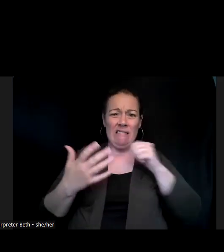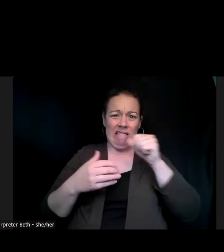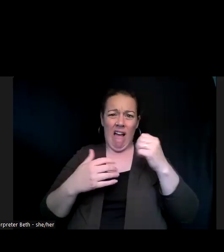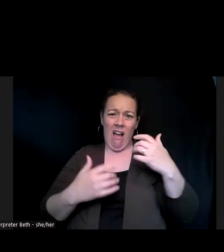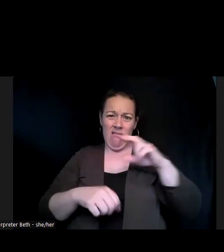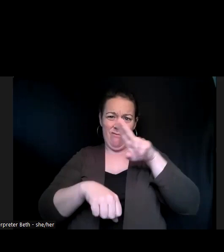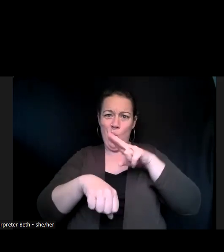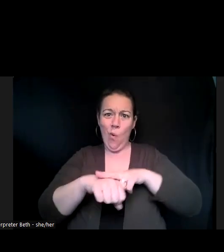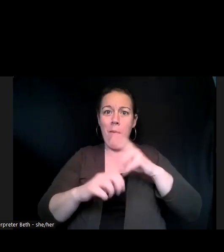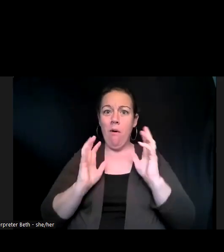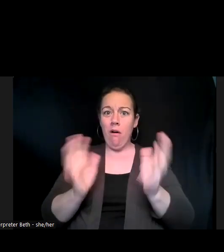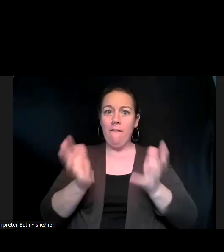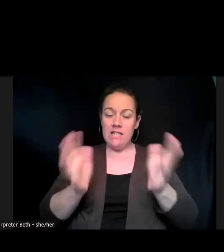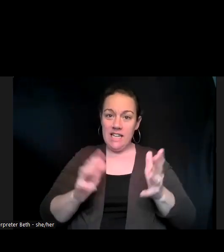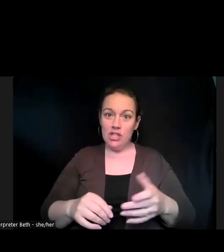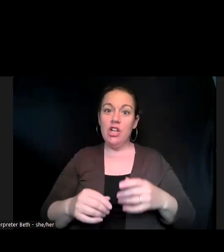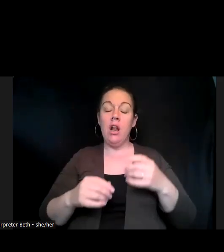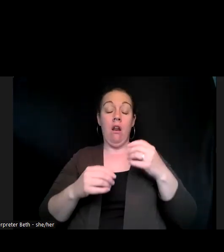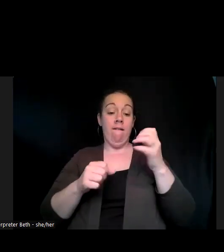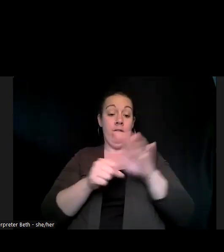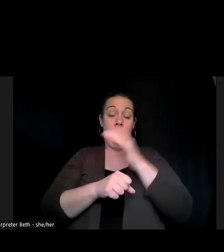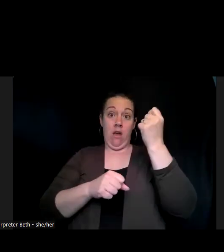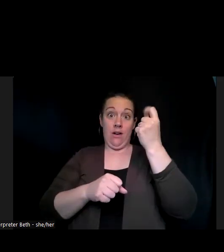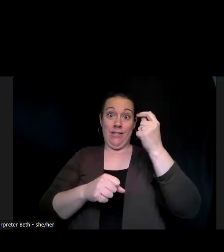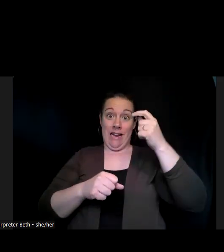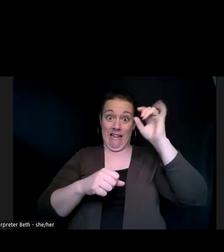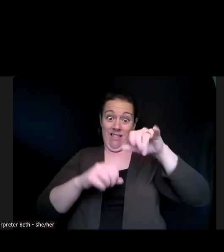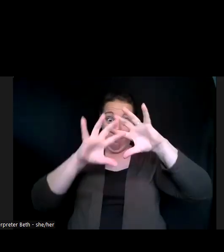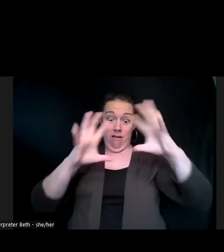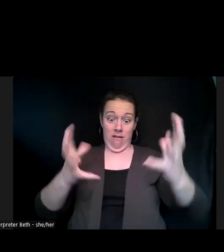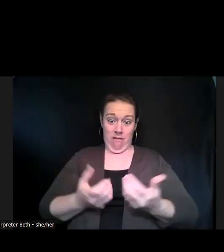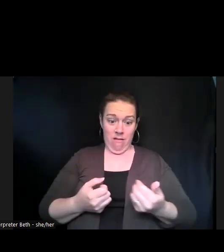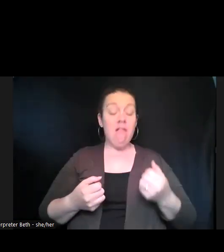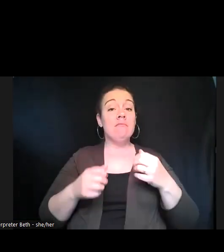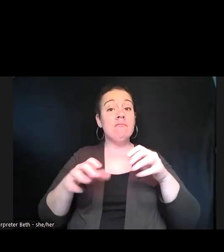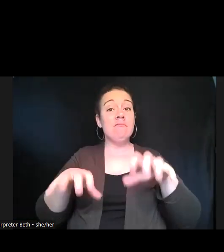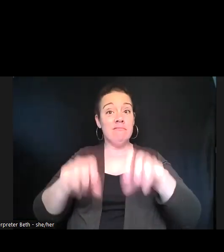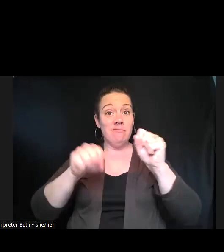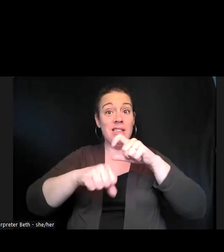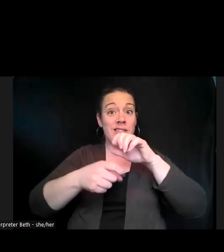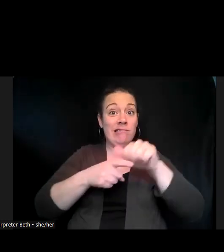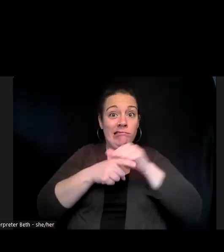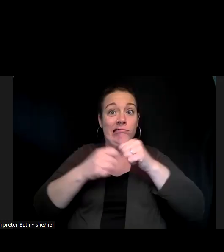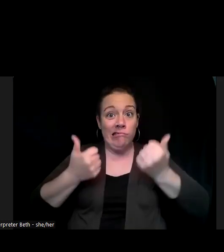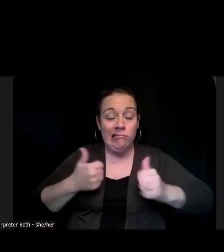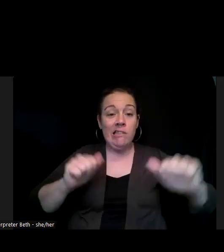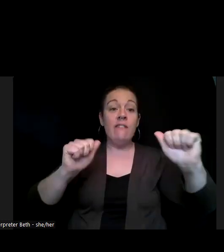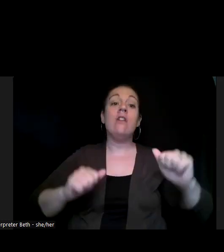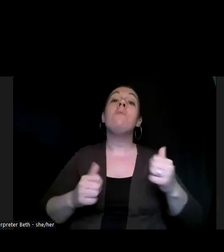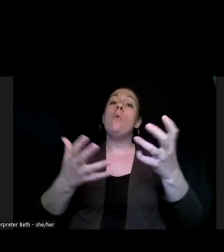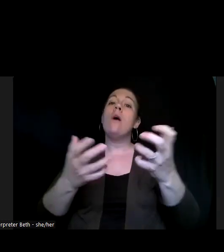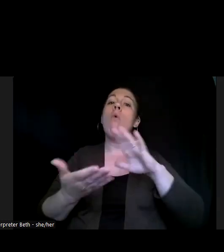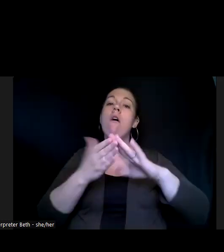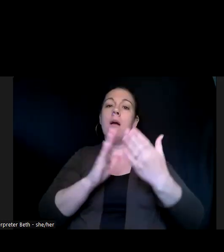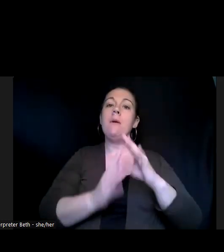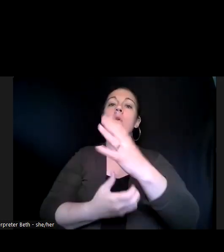possibilities takes effort. But to truly lean into Secretary Cardona's request that the community be engaged in the process, we